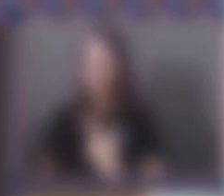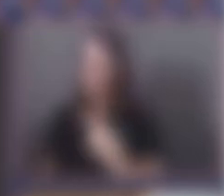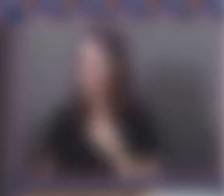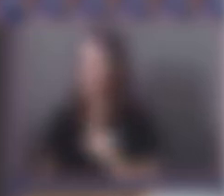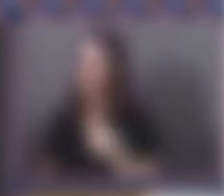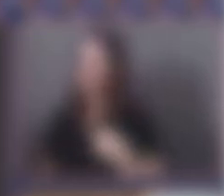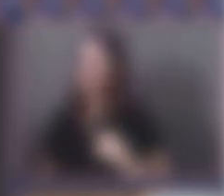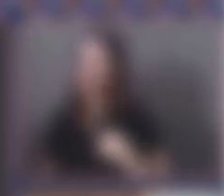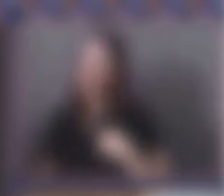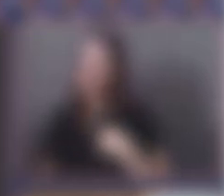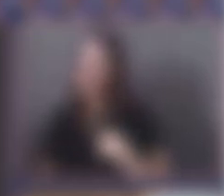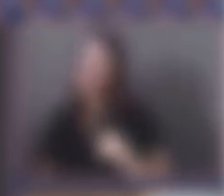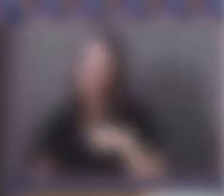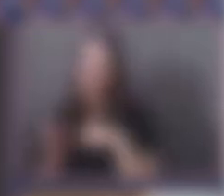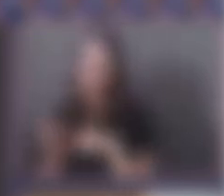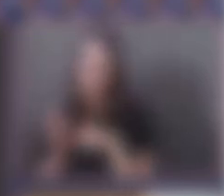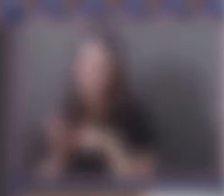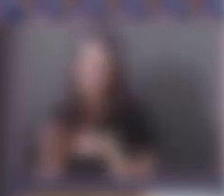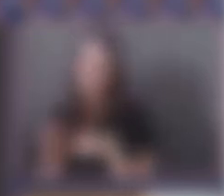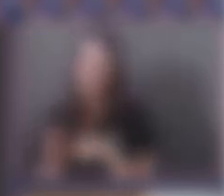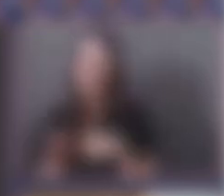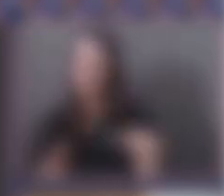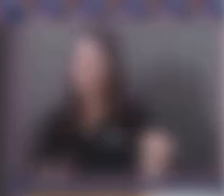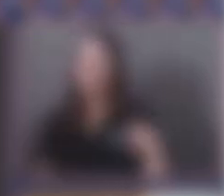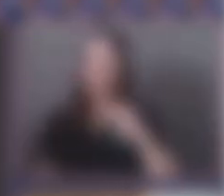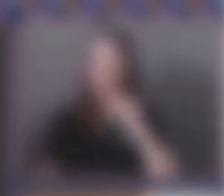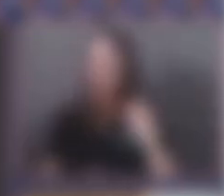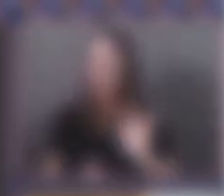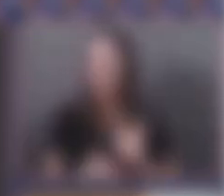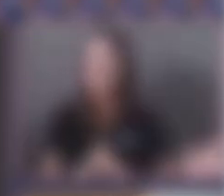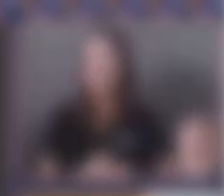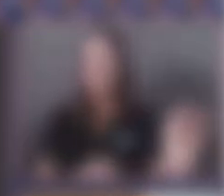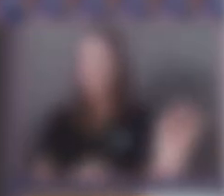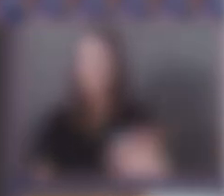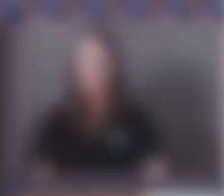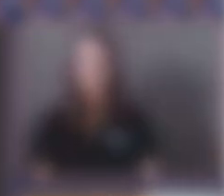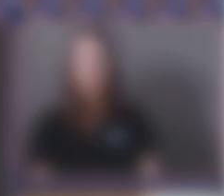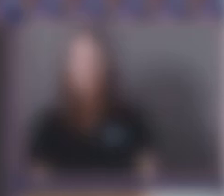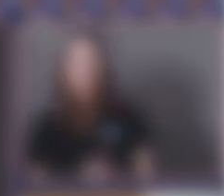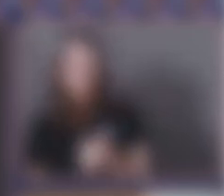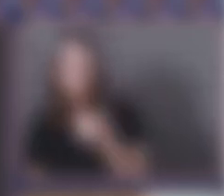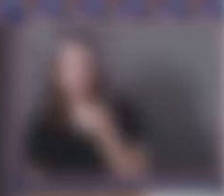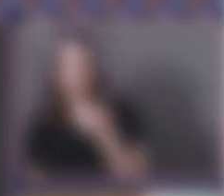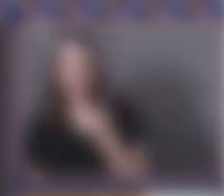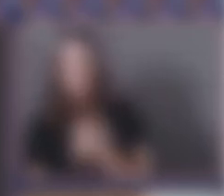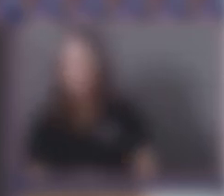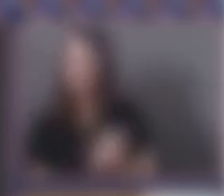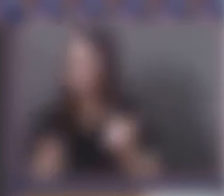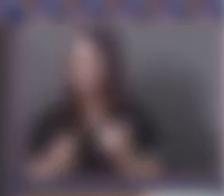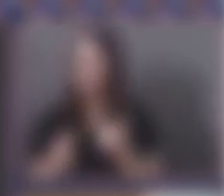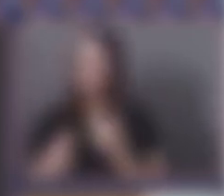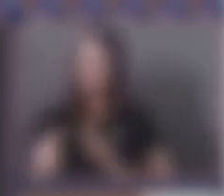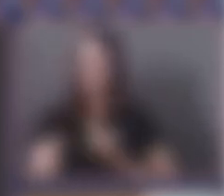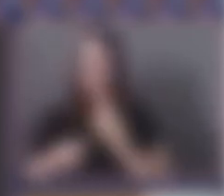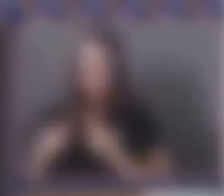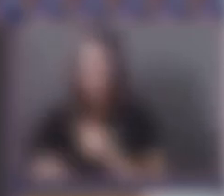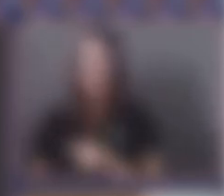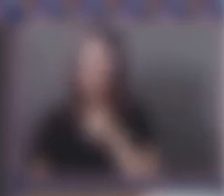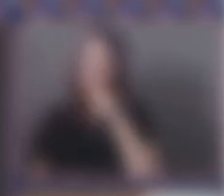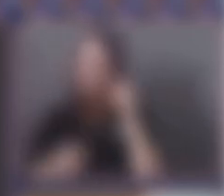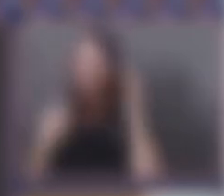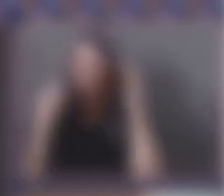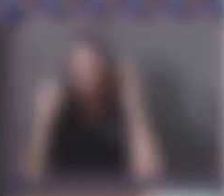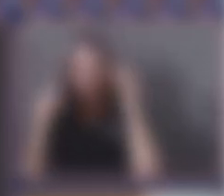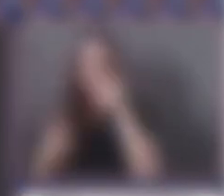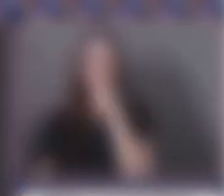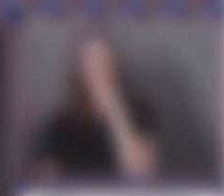Thank you so much, James. Lots of information that's come through there, and I'm sure that it's generating a lot of thought amongst our